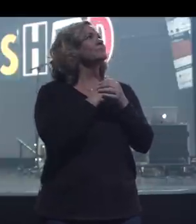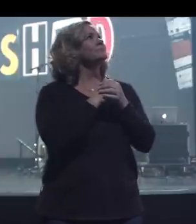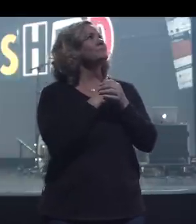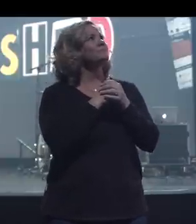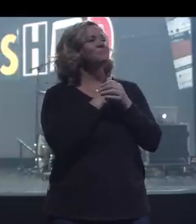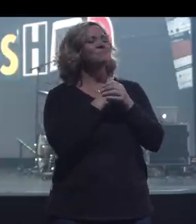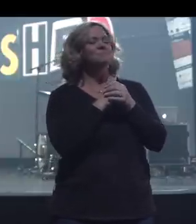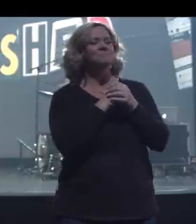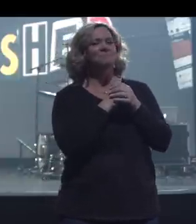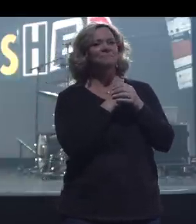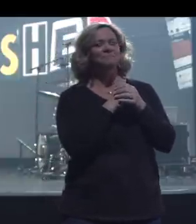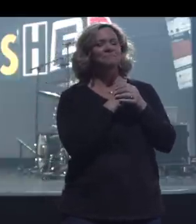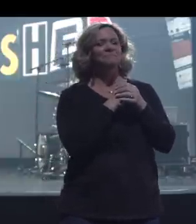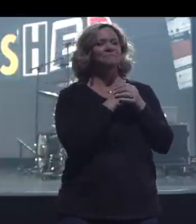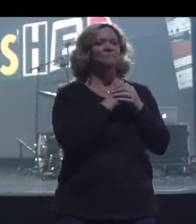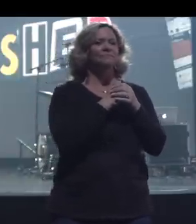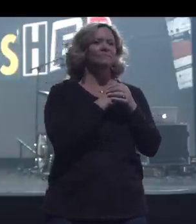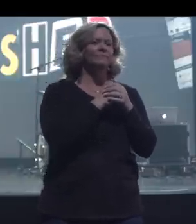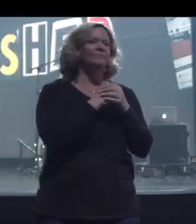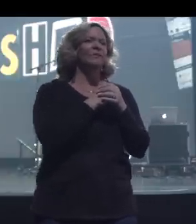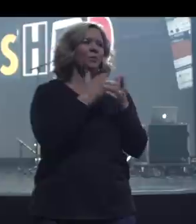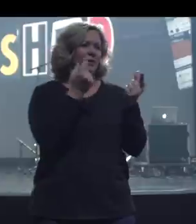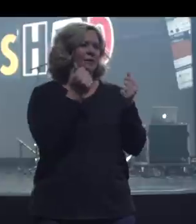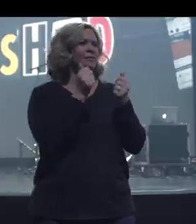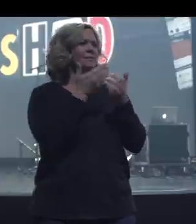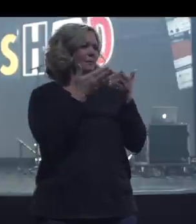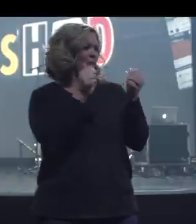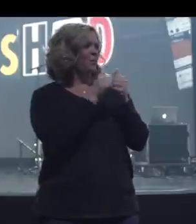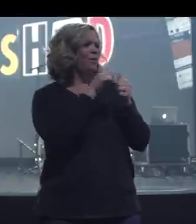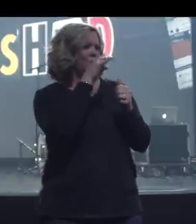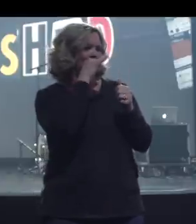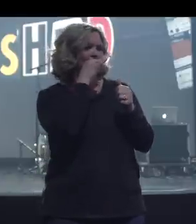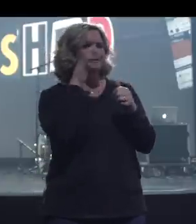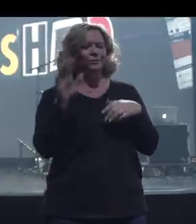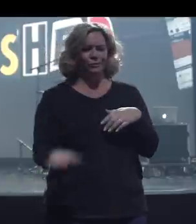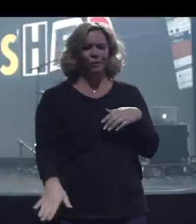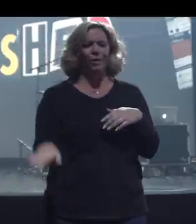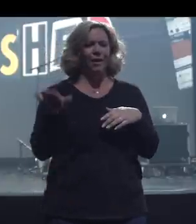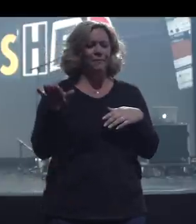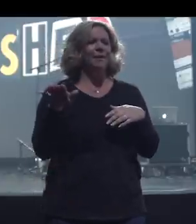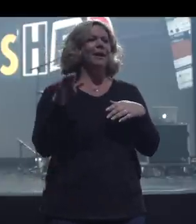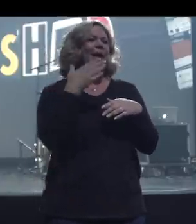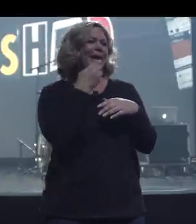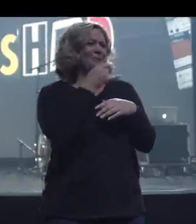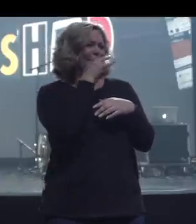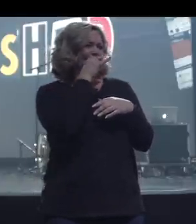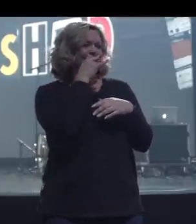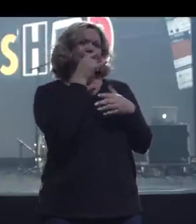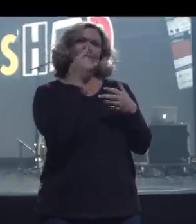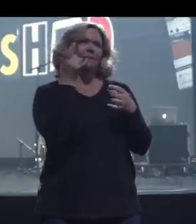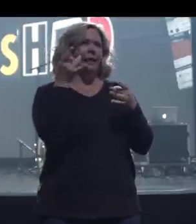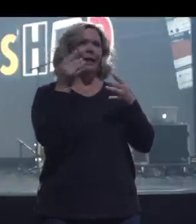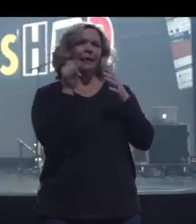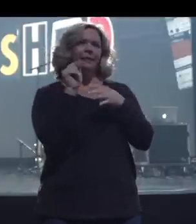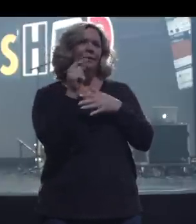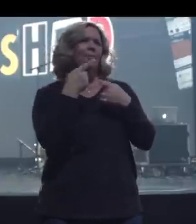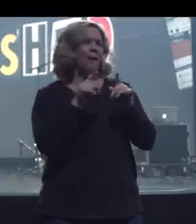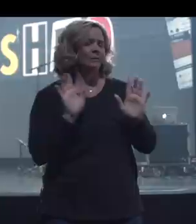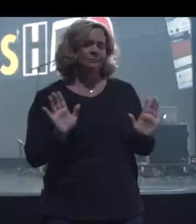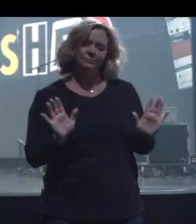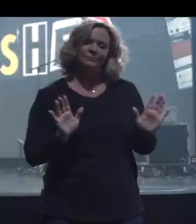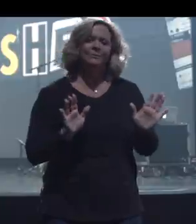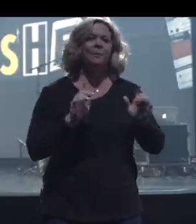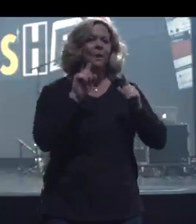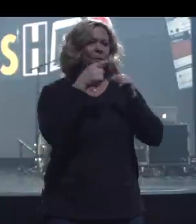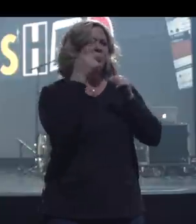it. We did something with our kids all growing up, and I think it drove them to like nuts, but I'm okay. When we would sit down